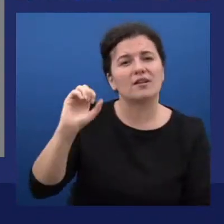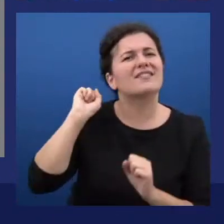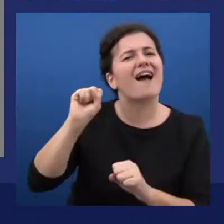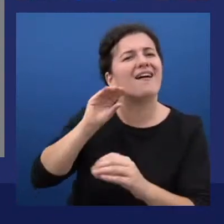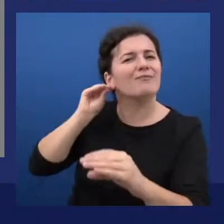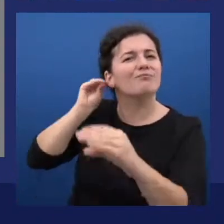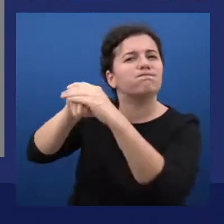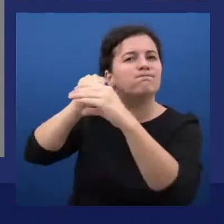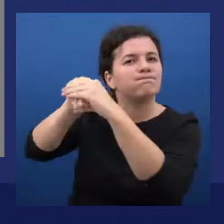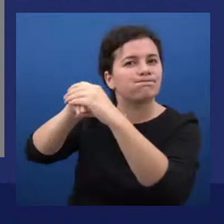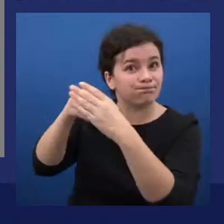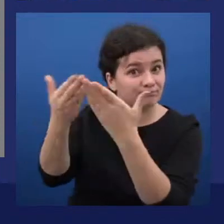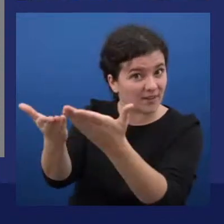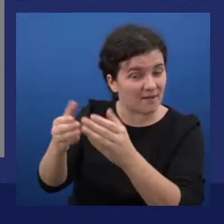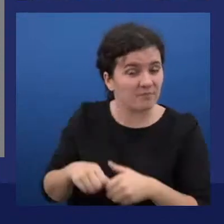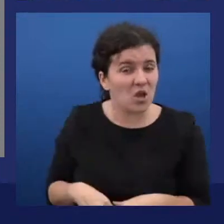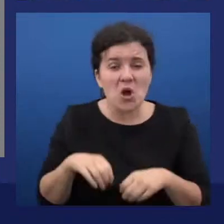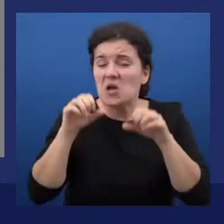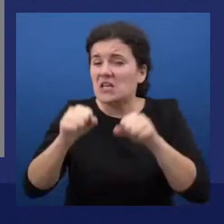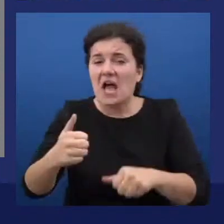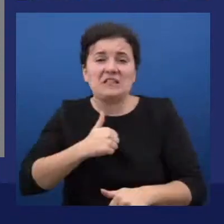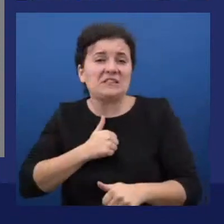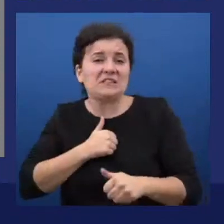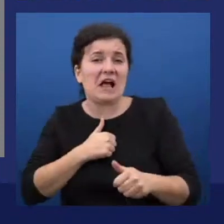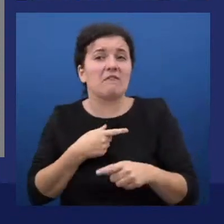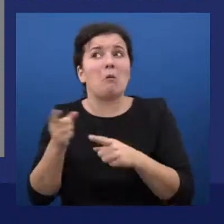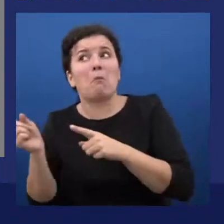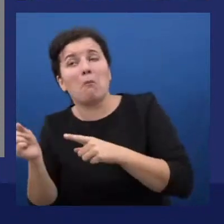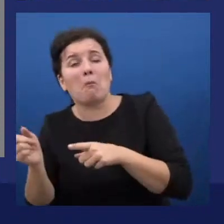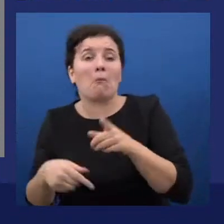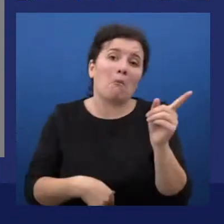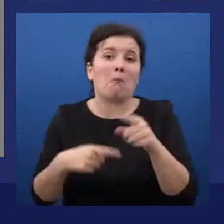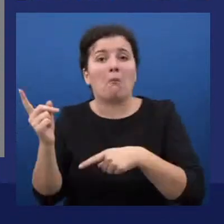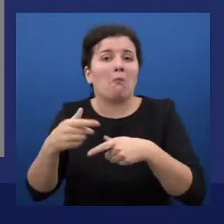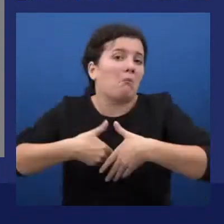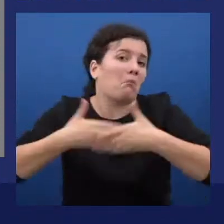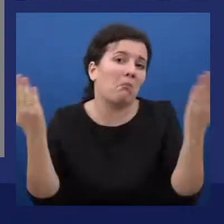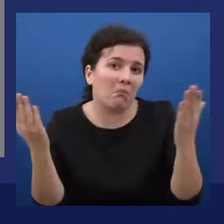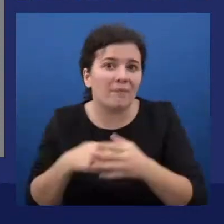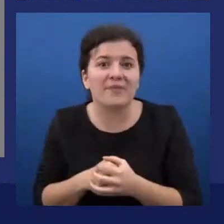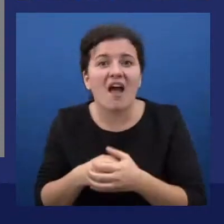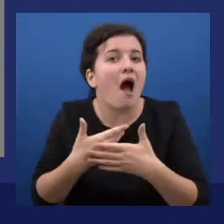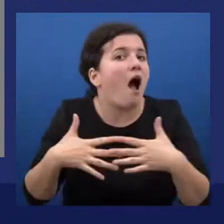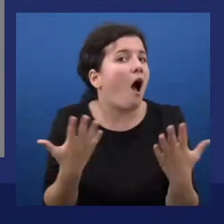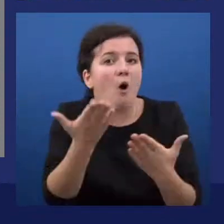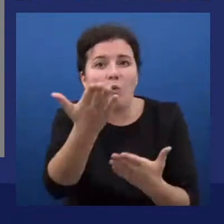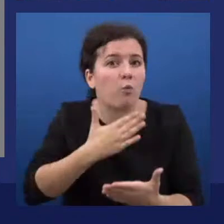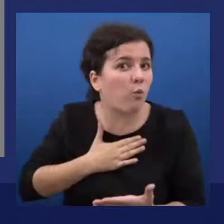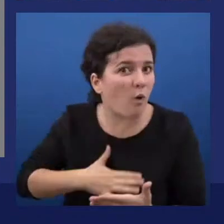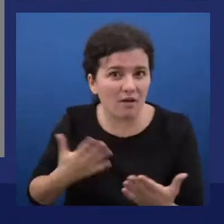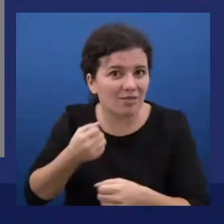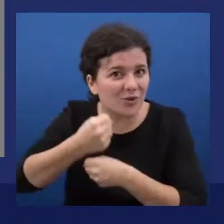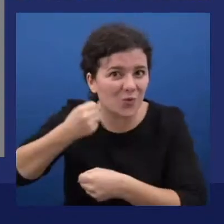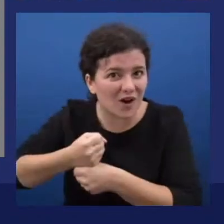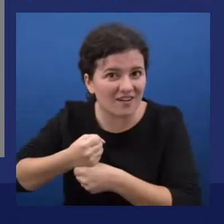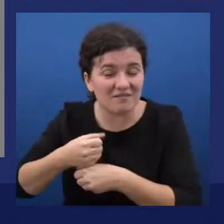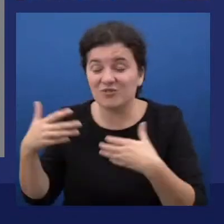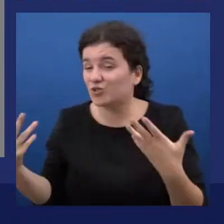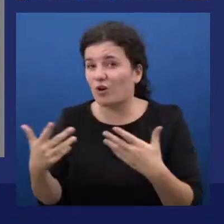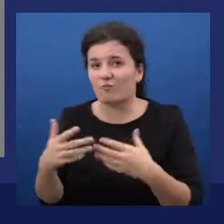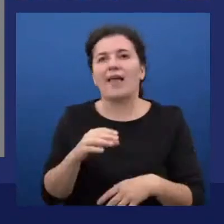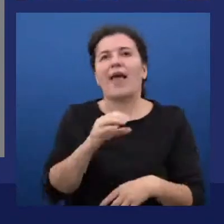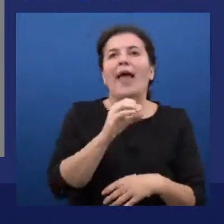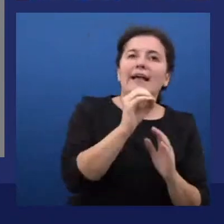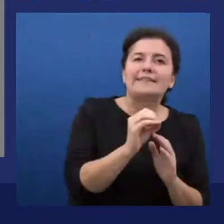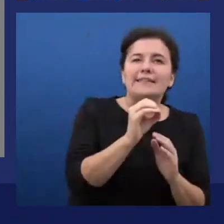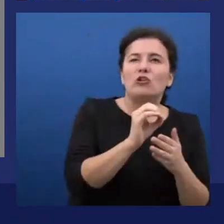it as much as you like, and pack it in a way you like to work with it. So from really not zero code, but